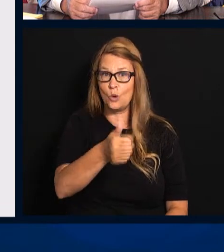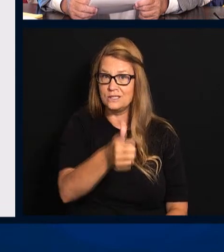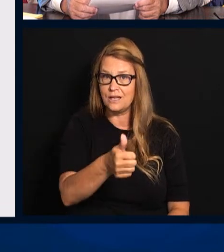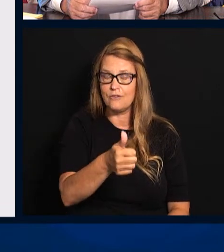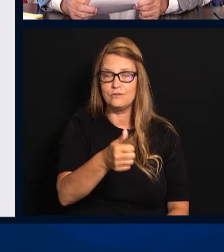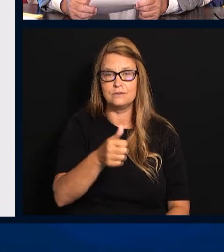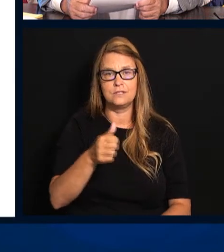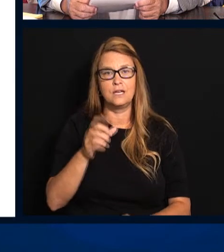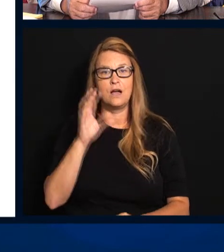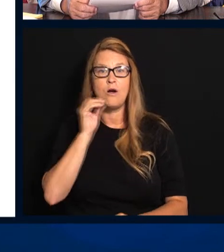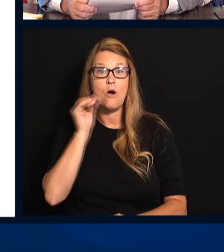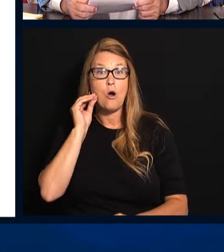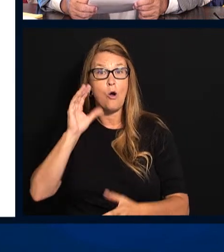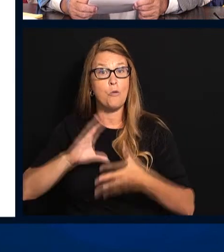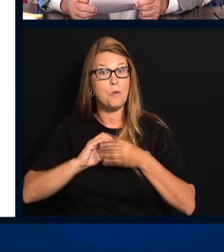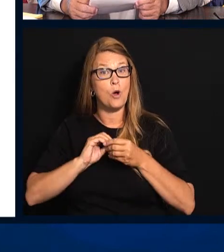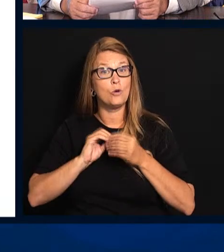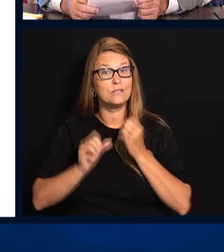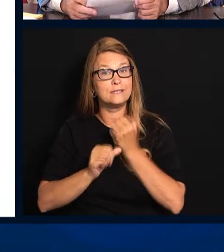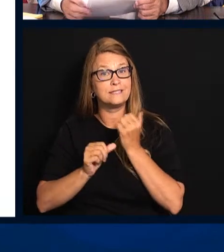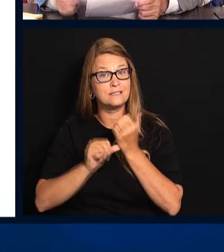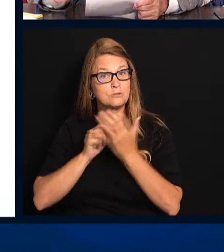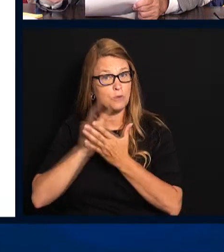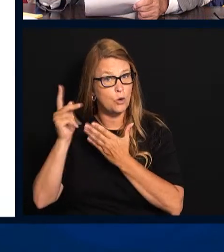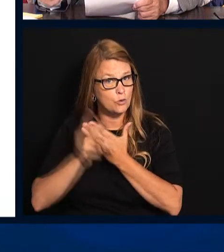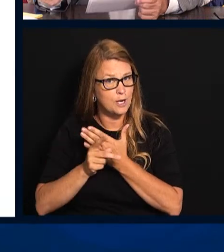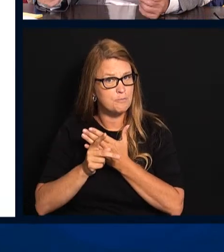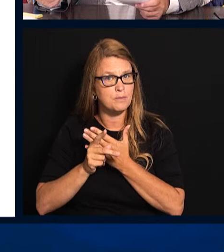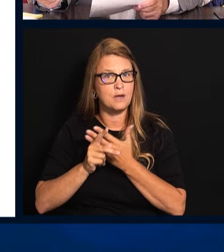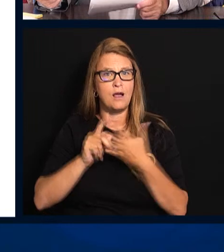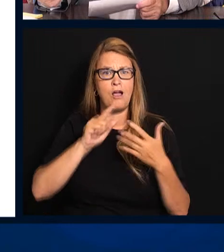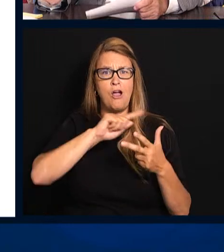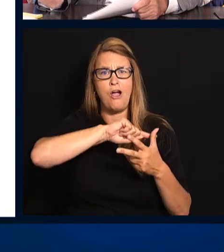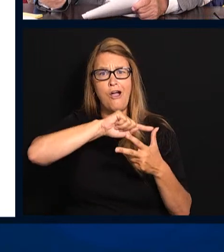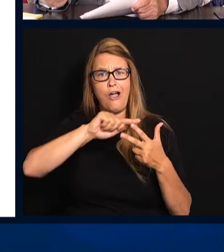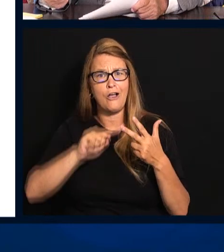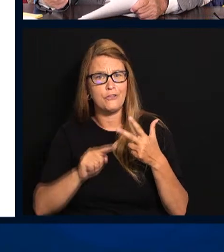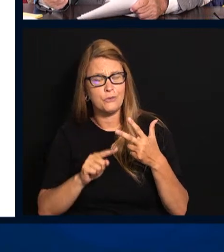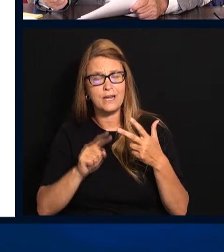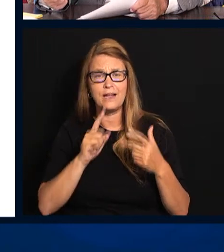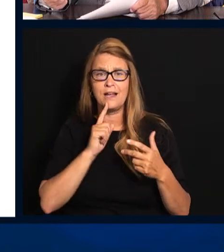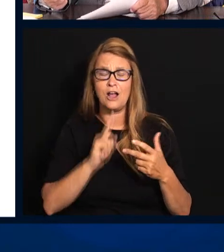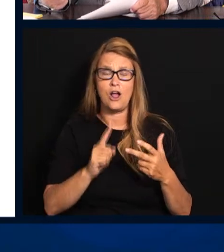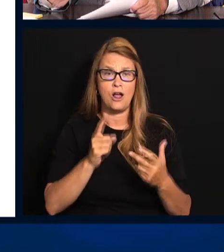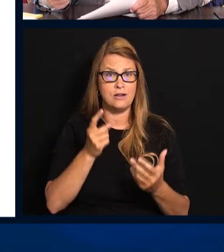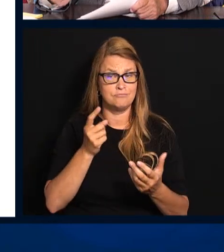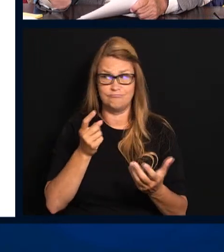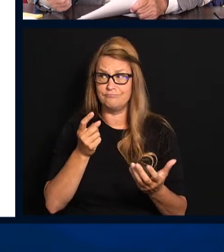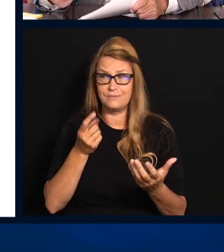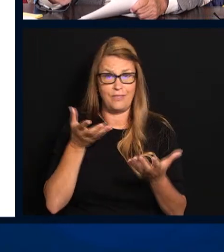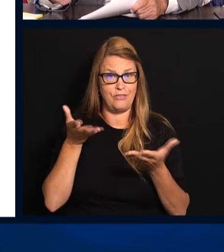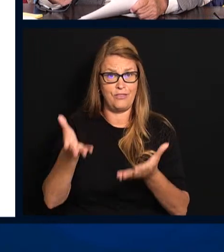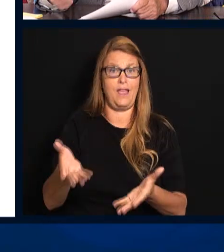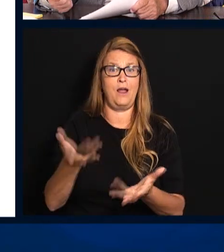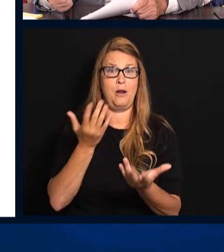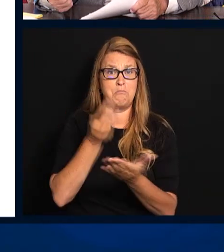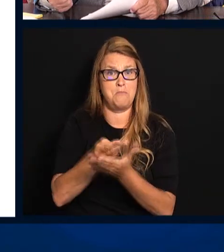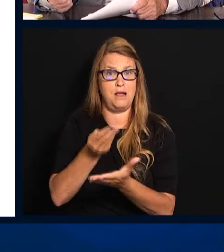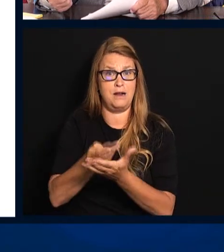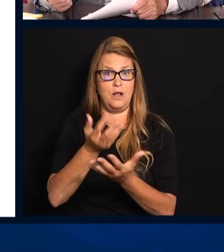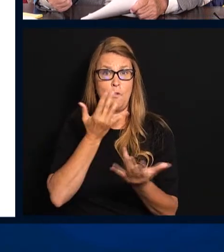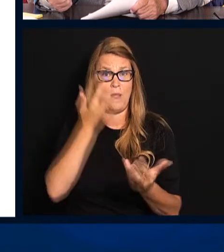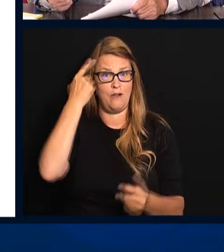you about the homeowner assistance program. All these are significant dollars that can come your way. If we can